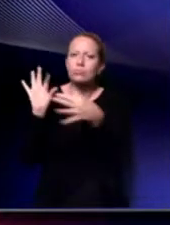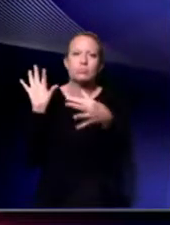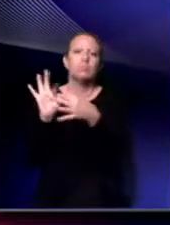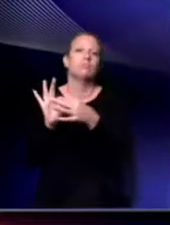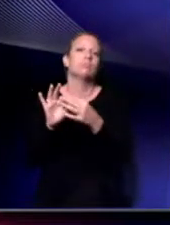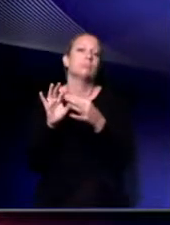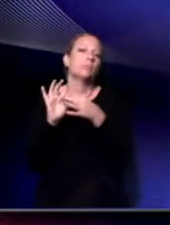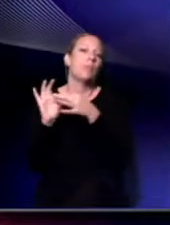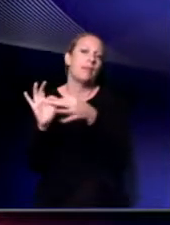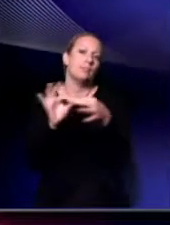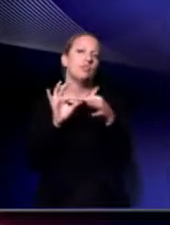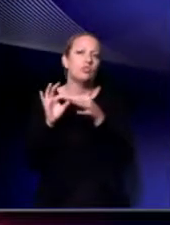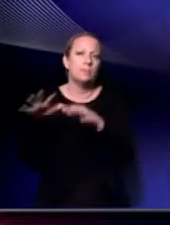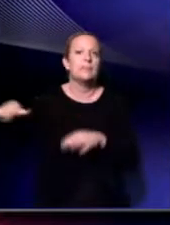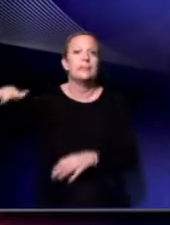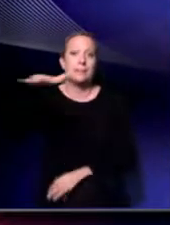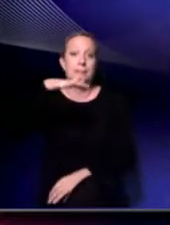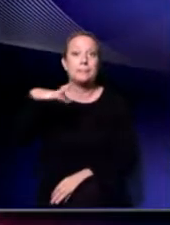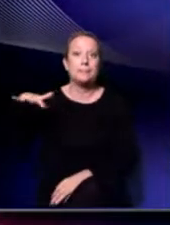And let's see.